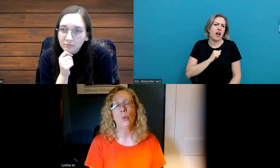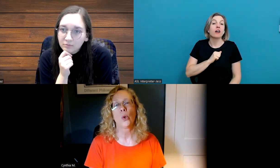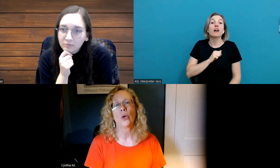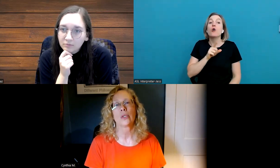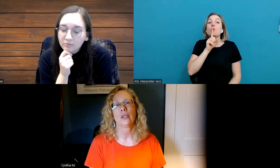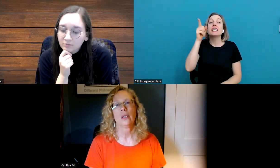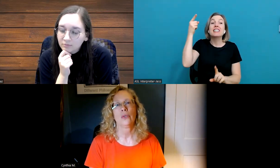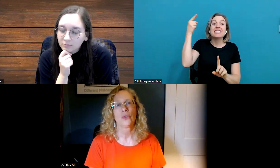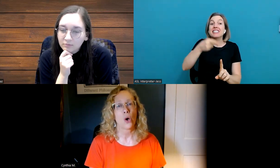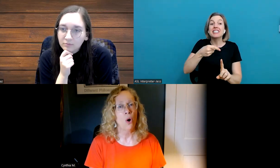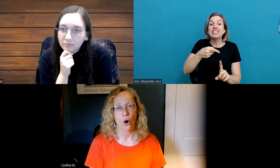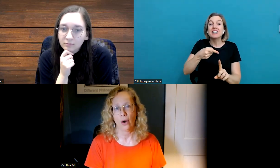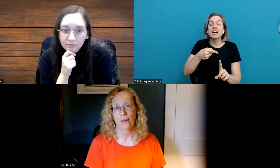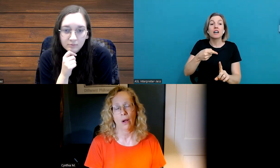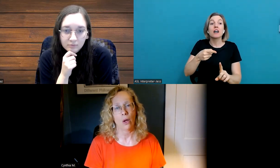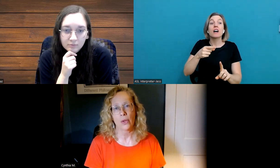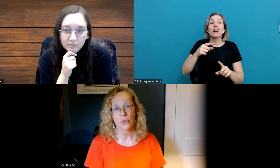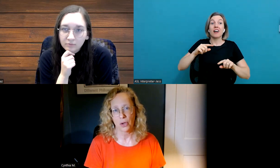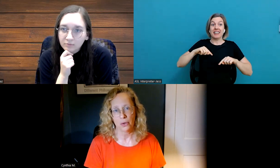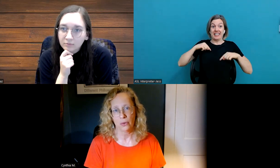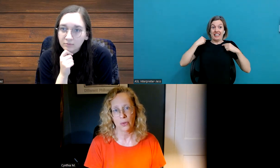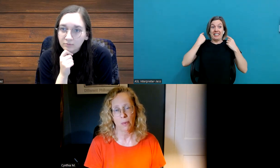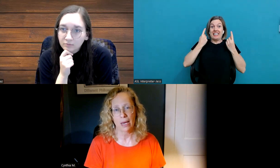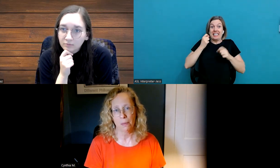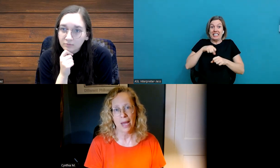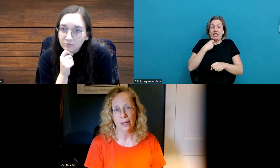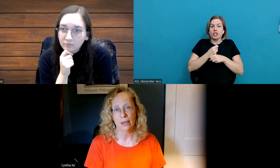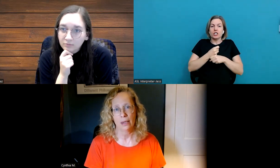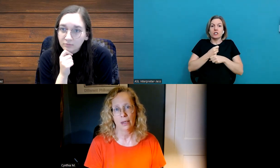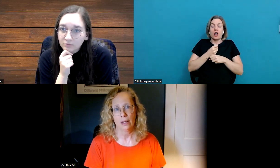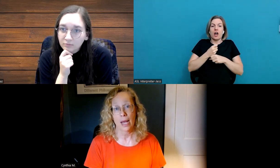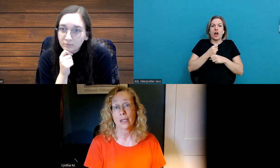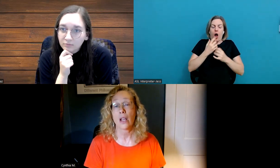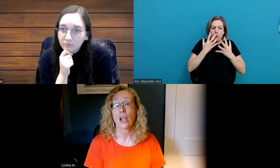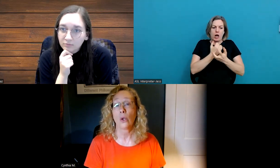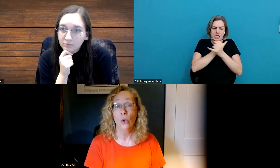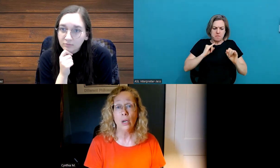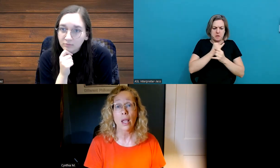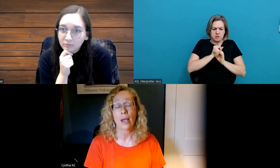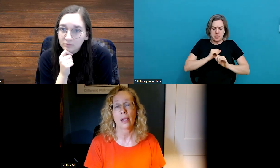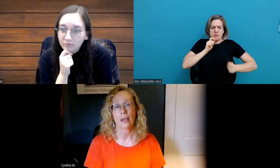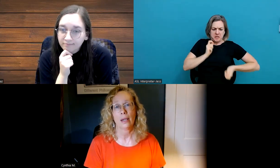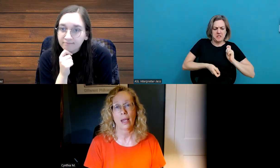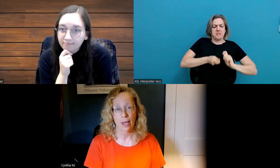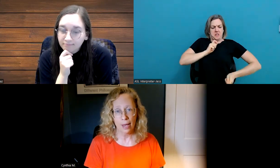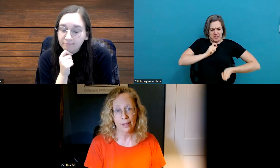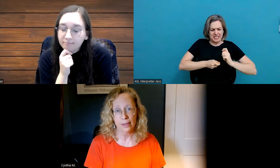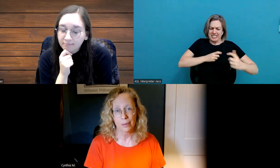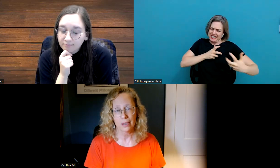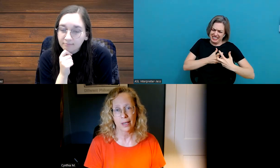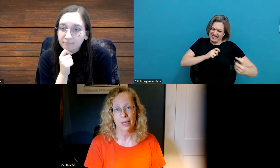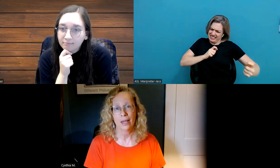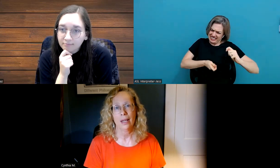I worked so hard all those years to be independent and to not look like I had